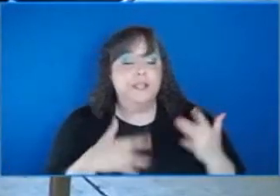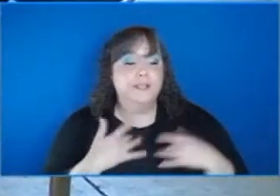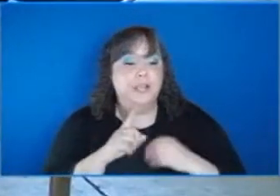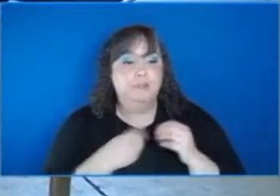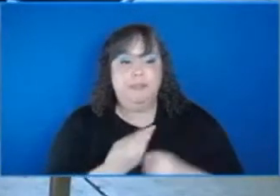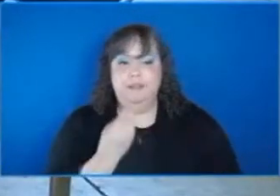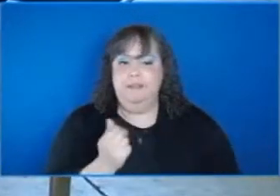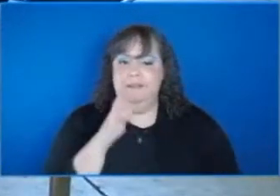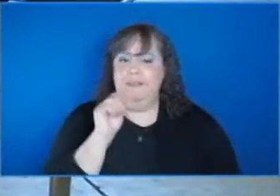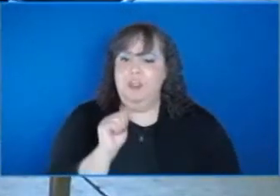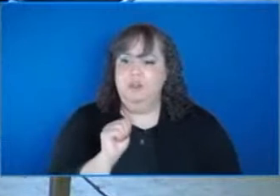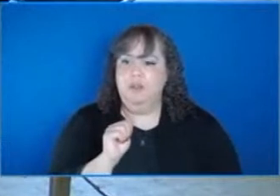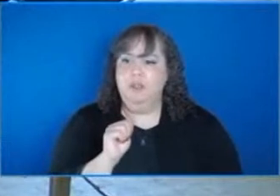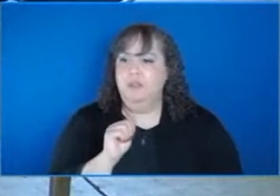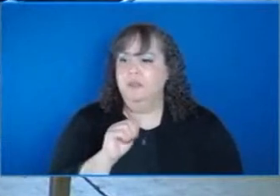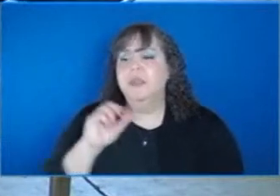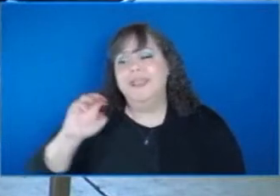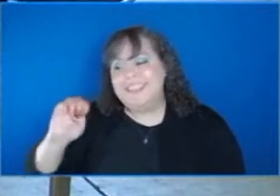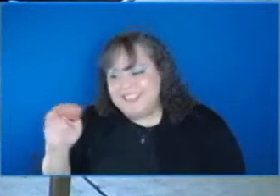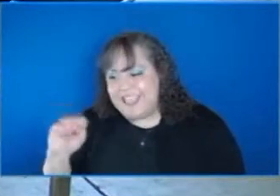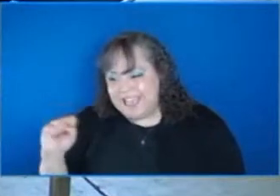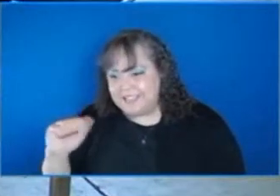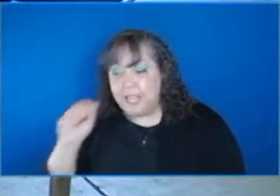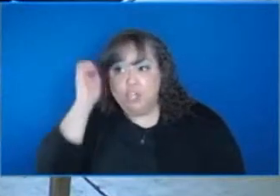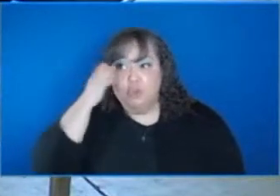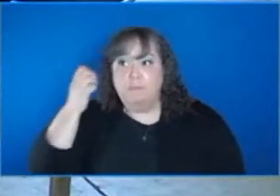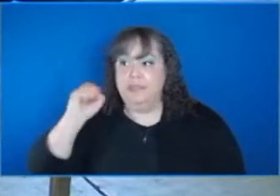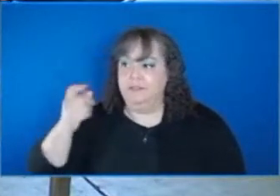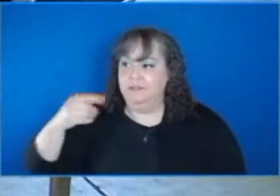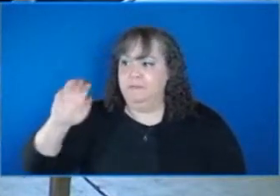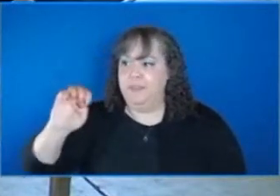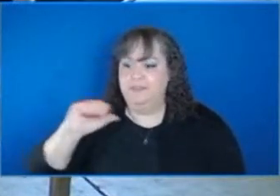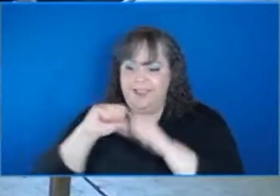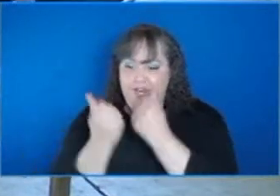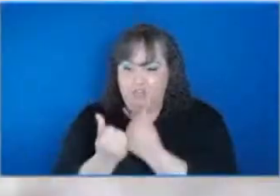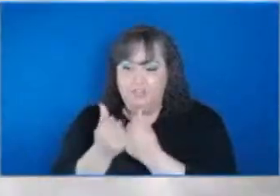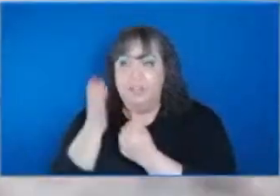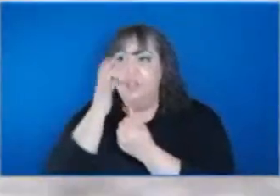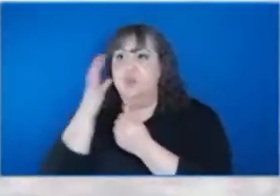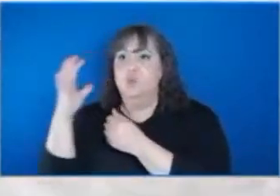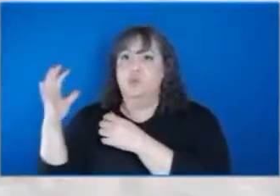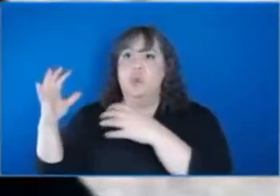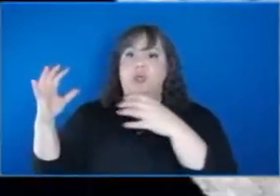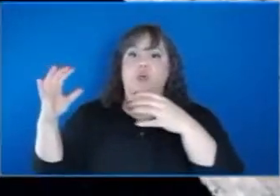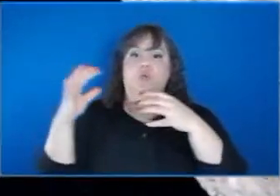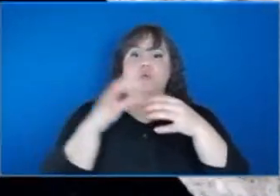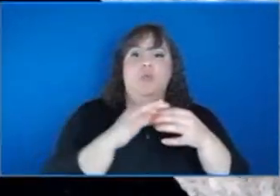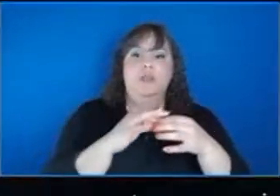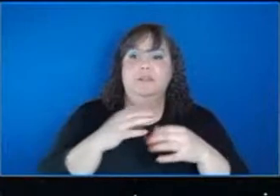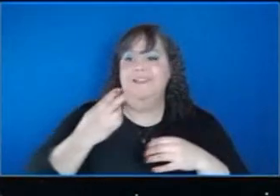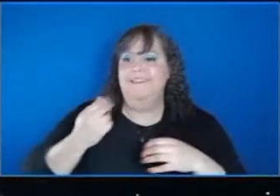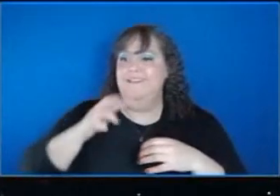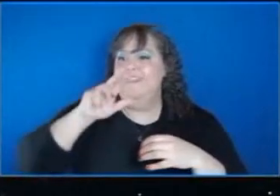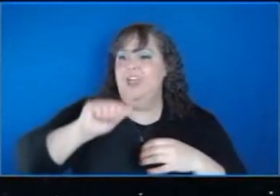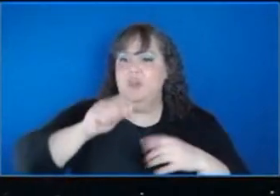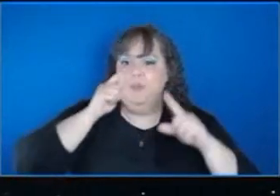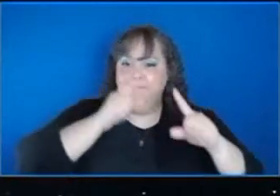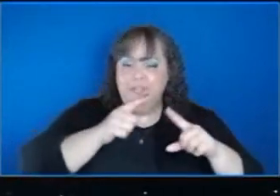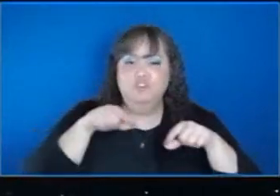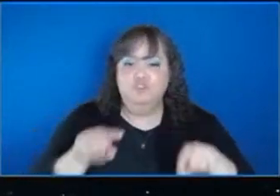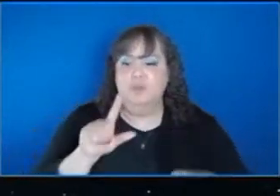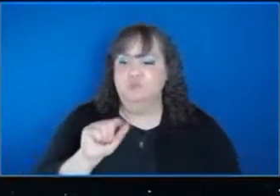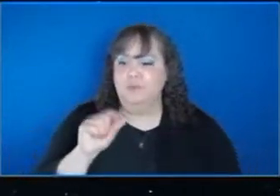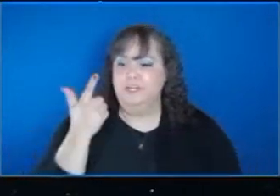European Space Agency is going to rendezvous with the Didymos Dimorphos system with the Hera mission in 2026, which is going to